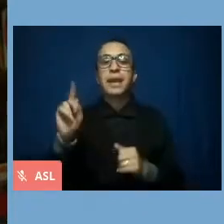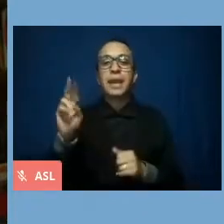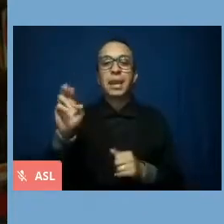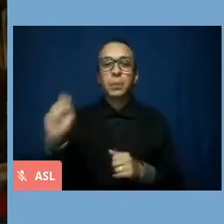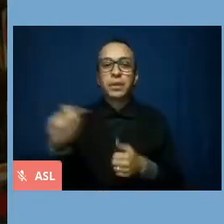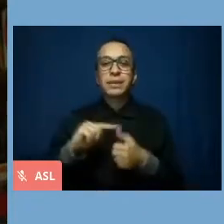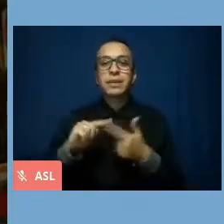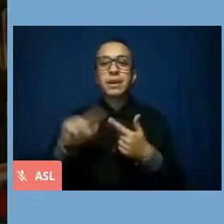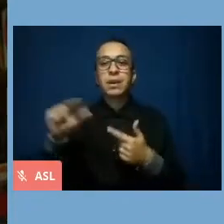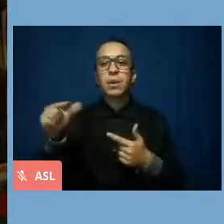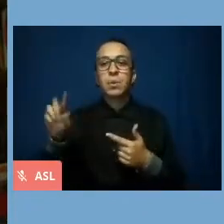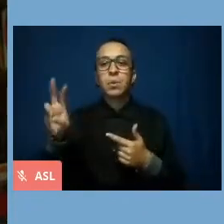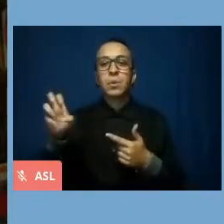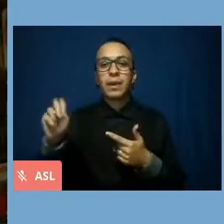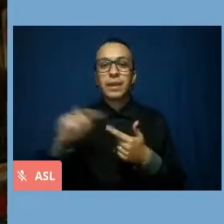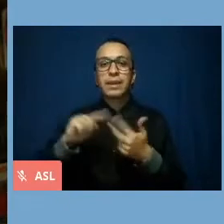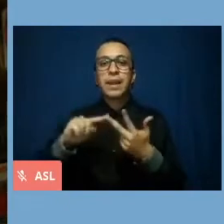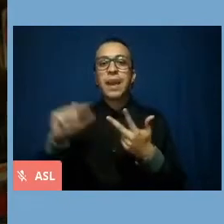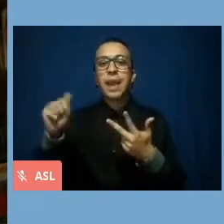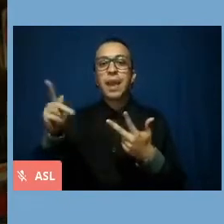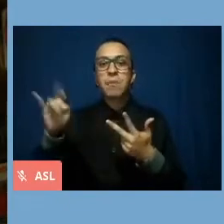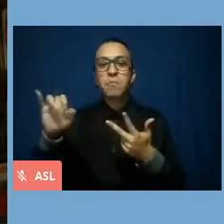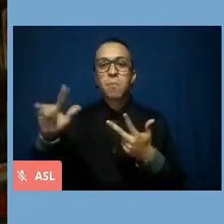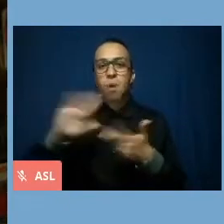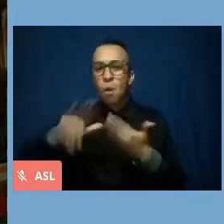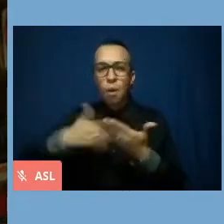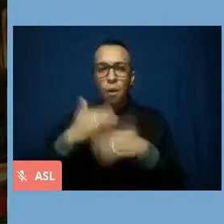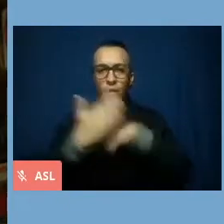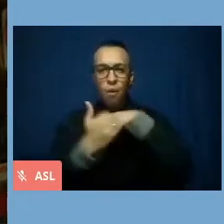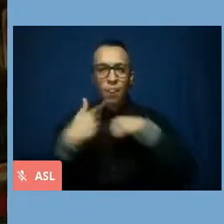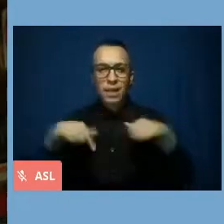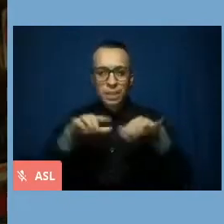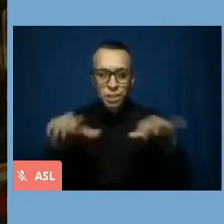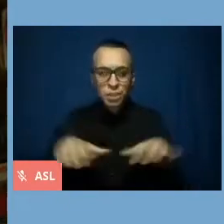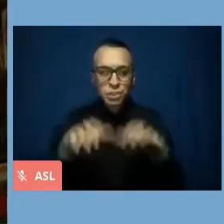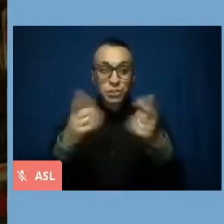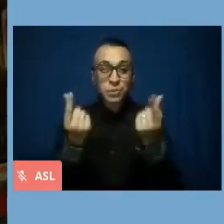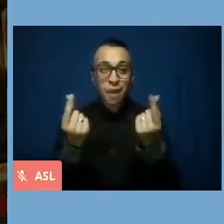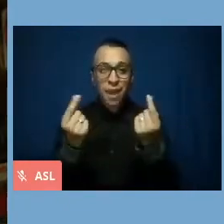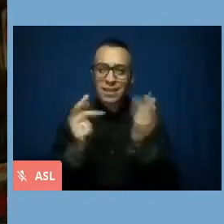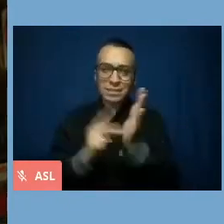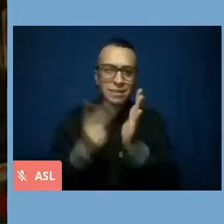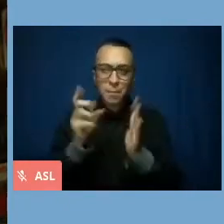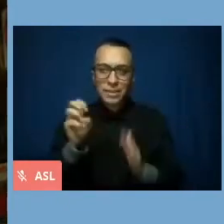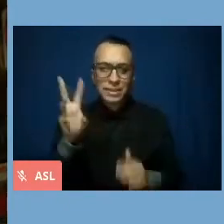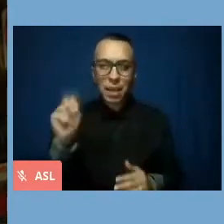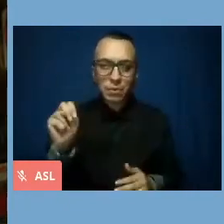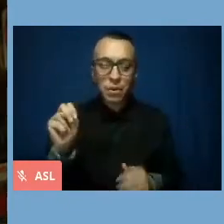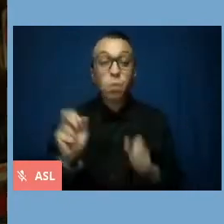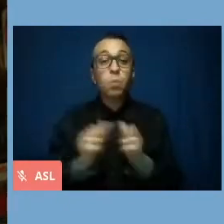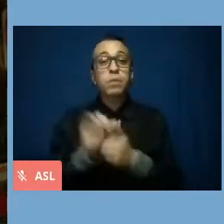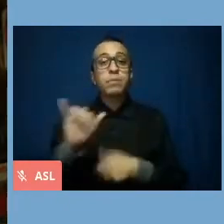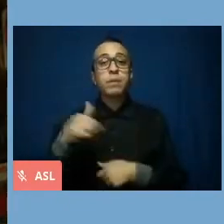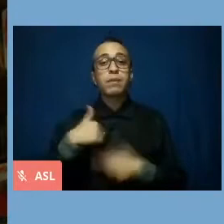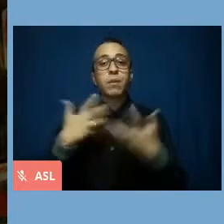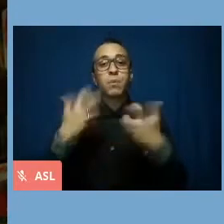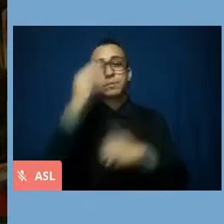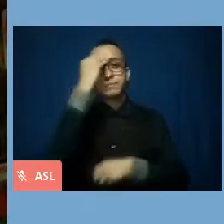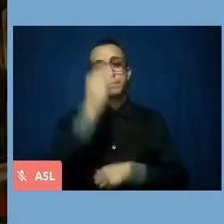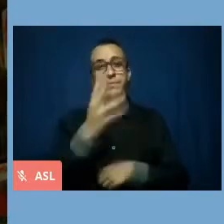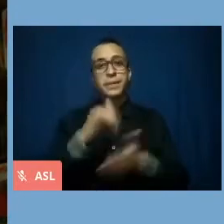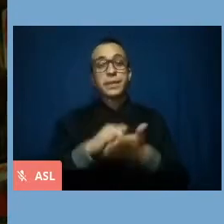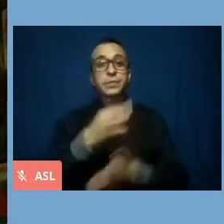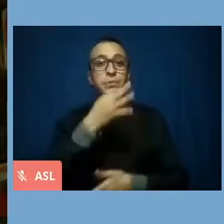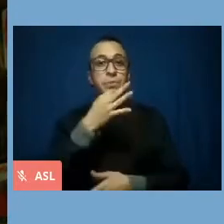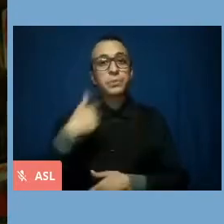and April all called us to do, which is double down. With that, I want to let you know that we're going to be very soon